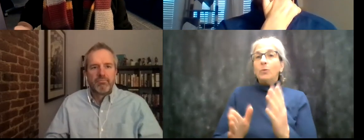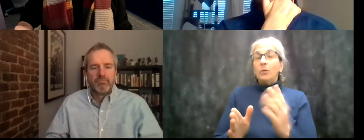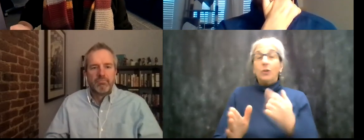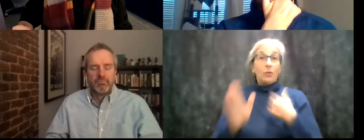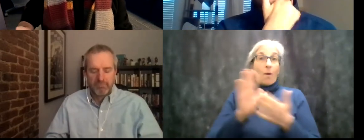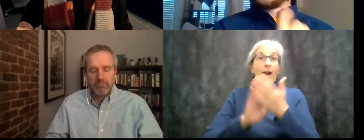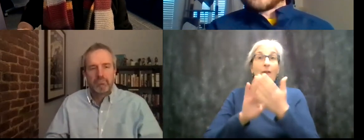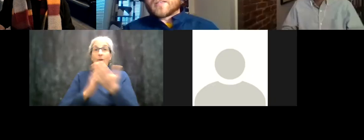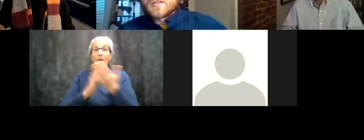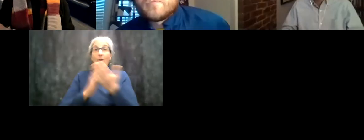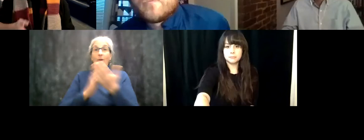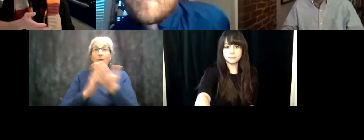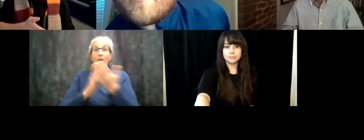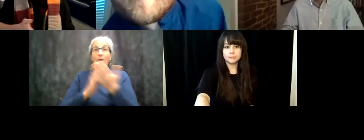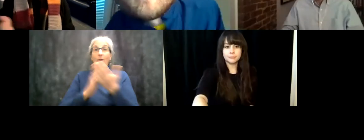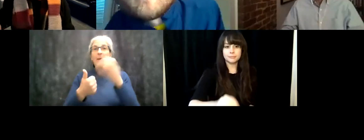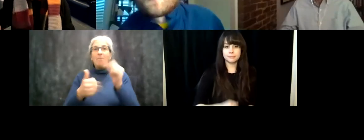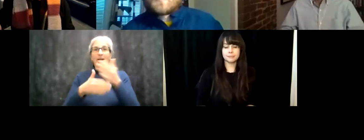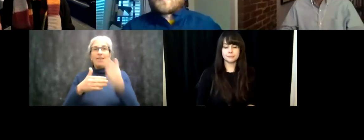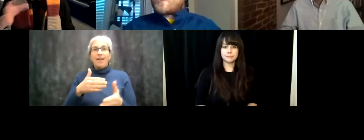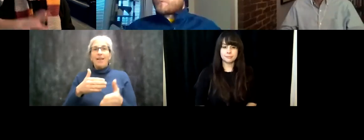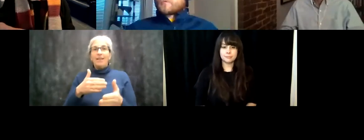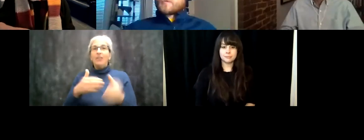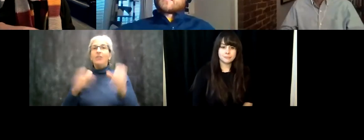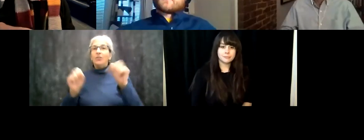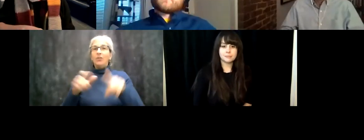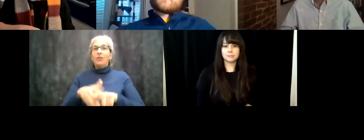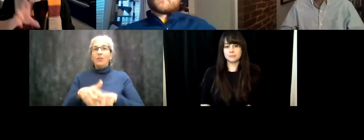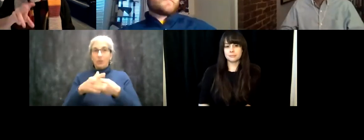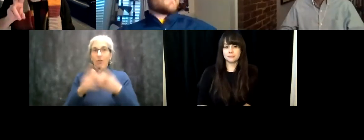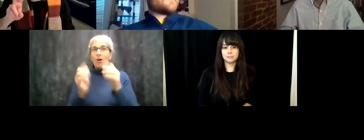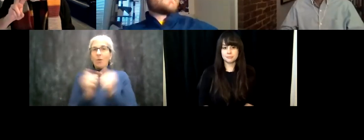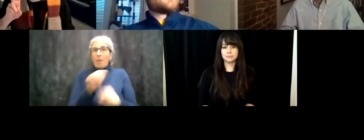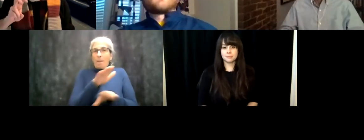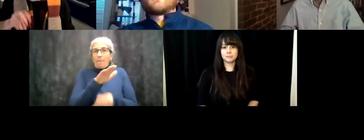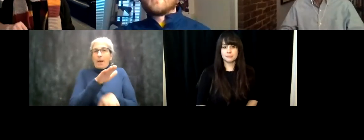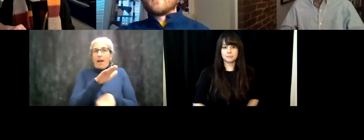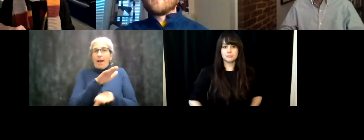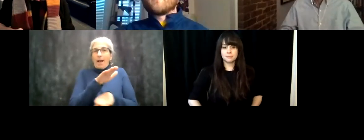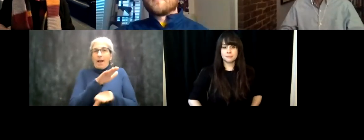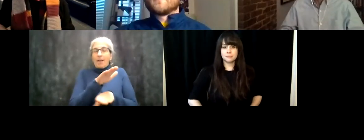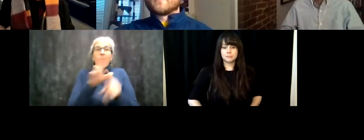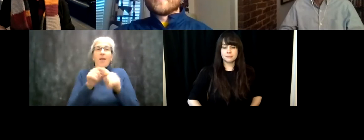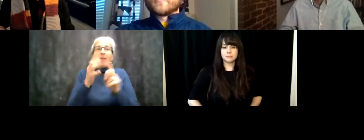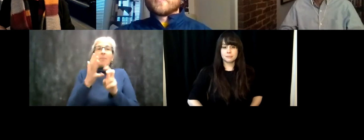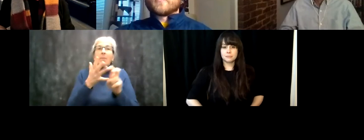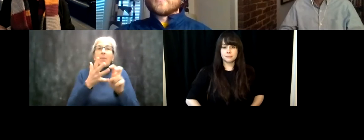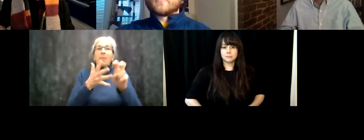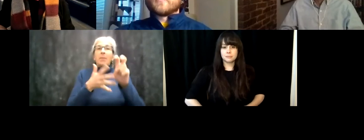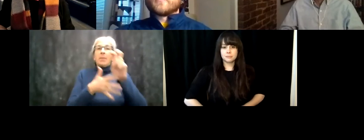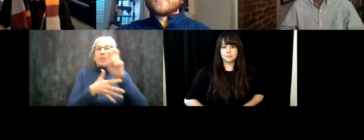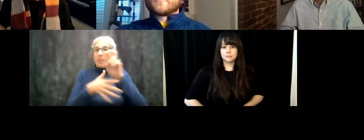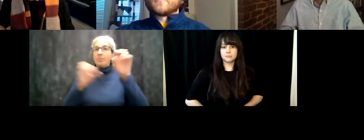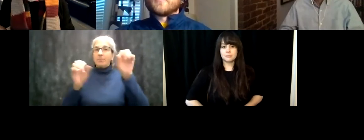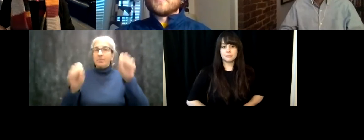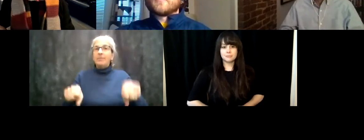by the end. So that's awesome. It's you can start right at the very big bottom of the heap, so to speak, and move all